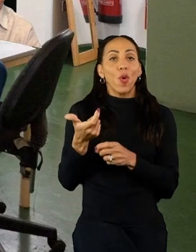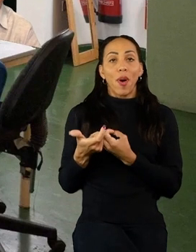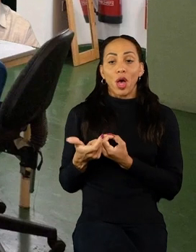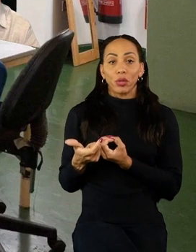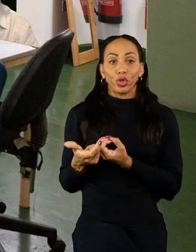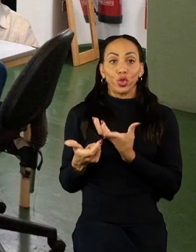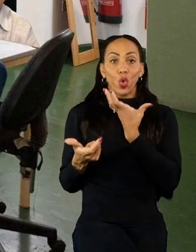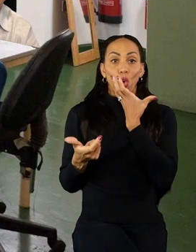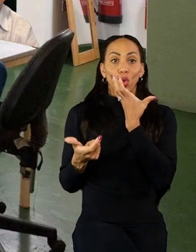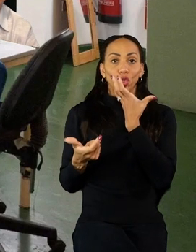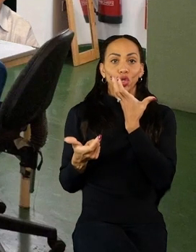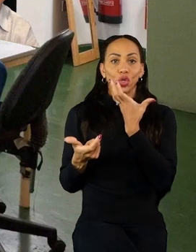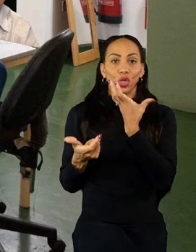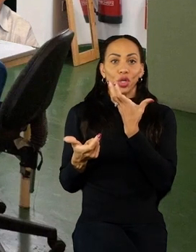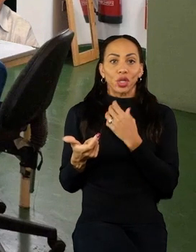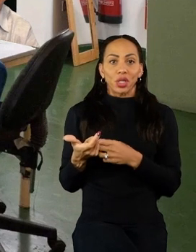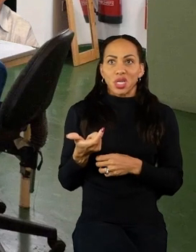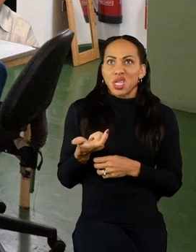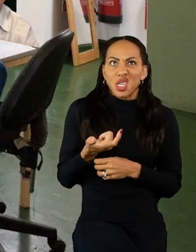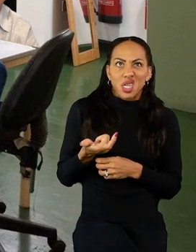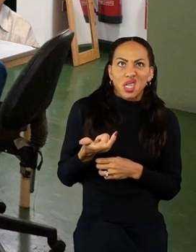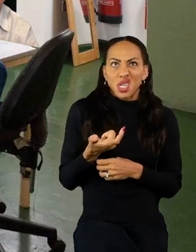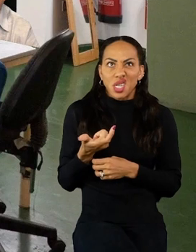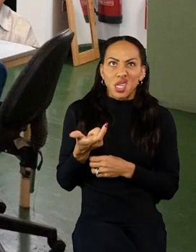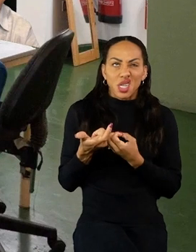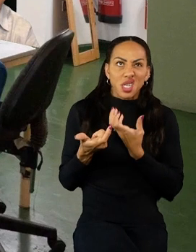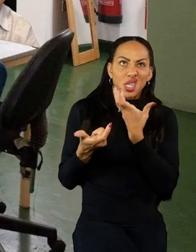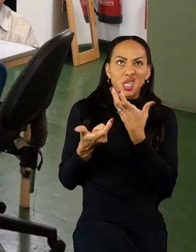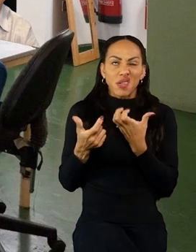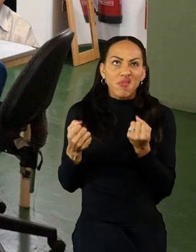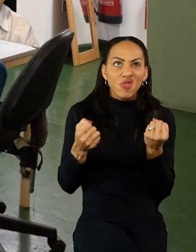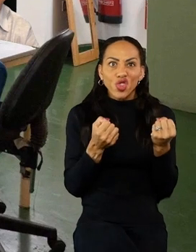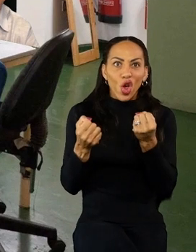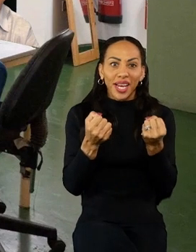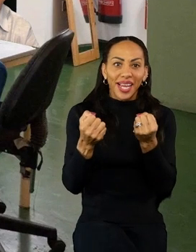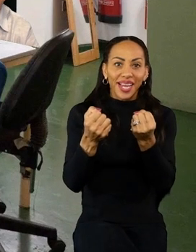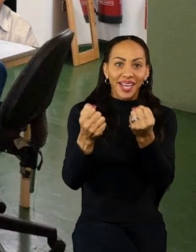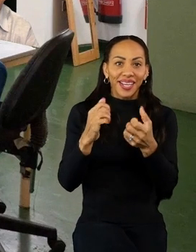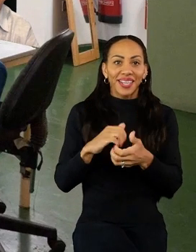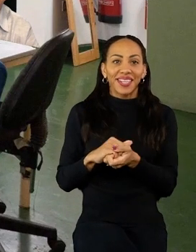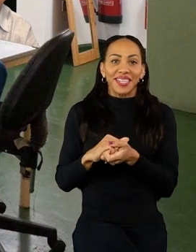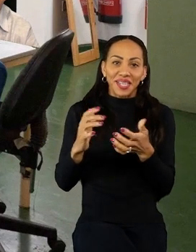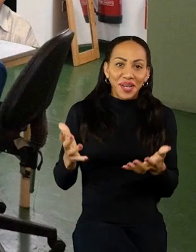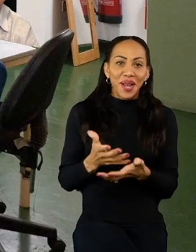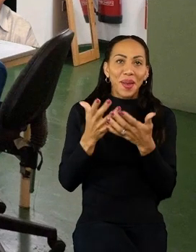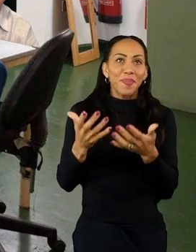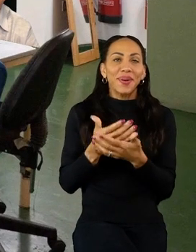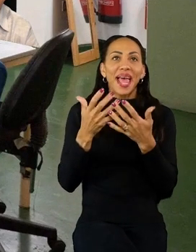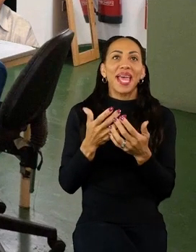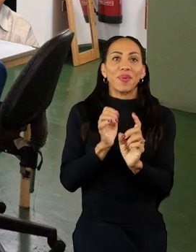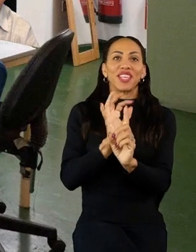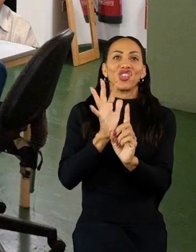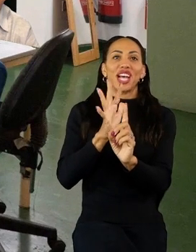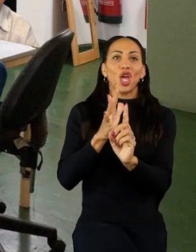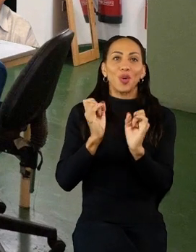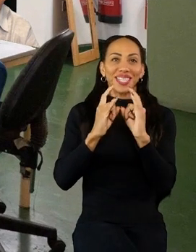were taking. And then, of course, they play with the shadows and the tents, which you did. And then they're playing around with being rather ill and so on, that